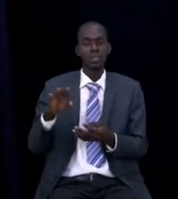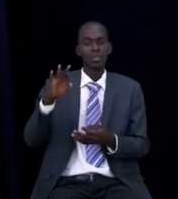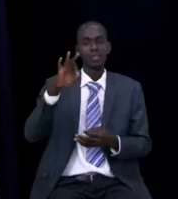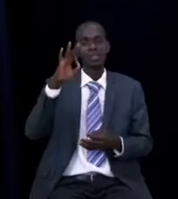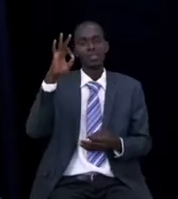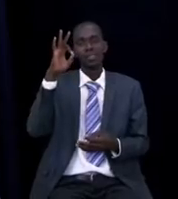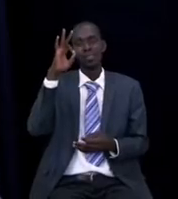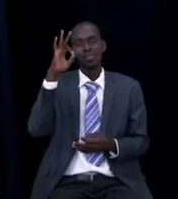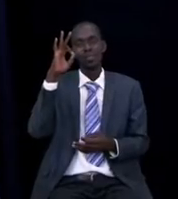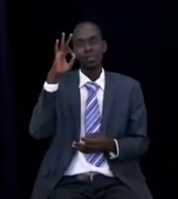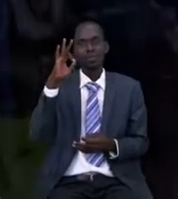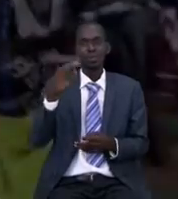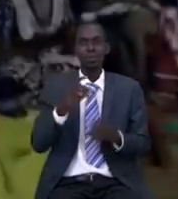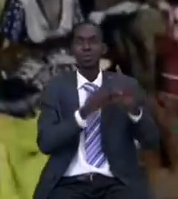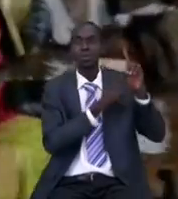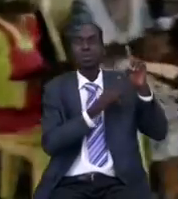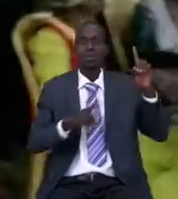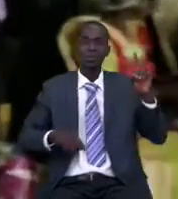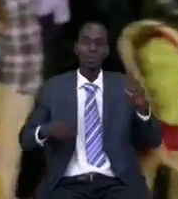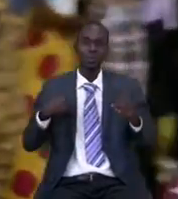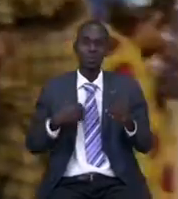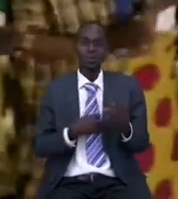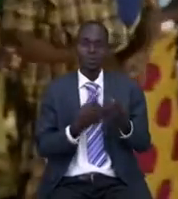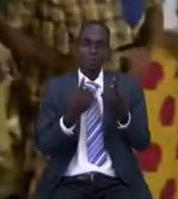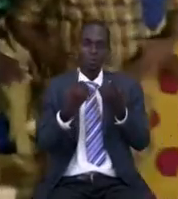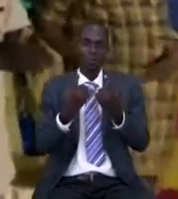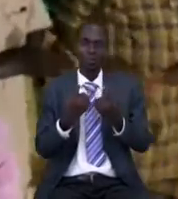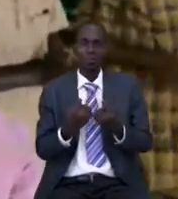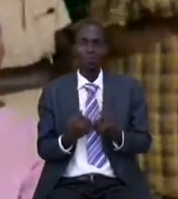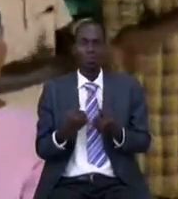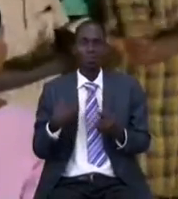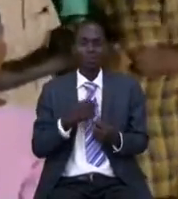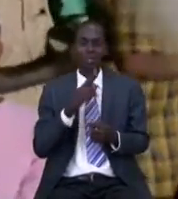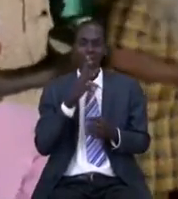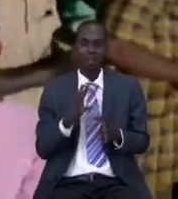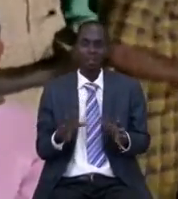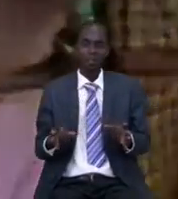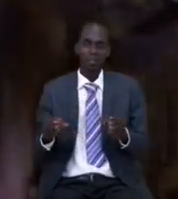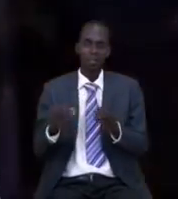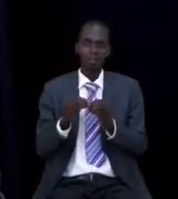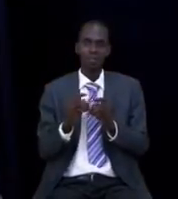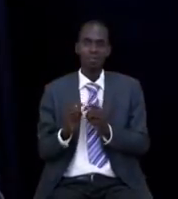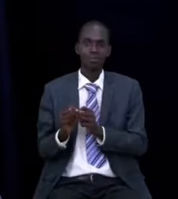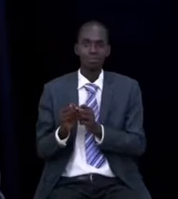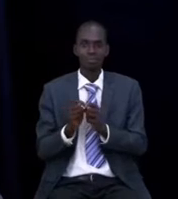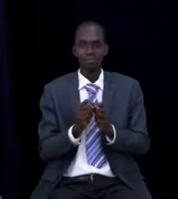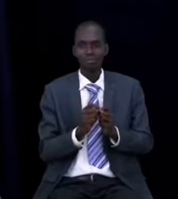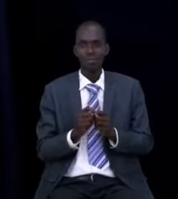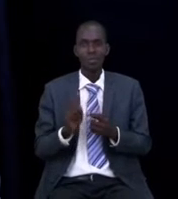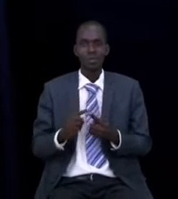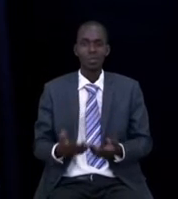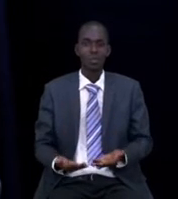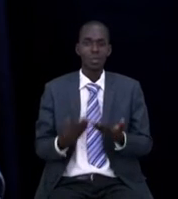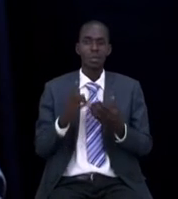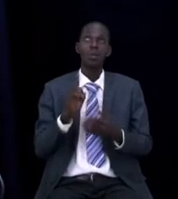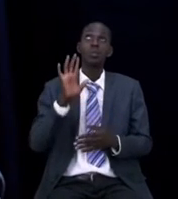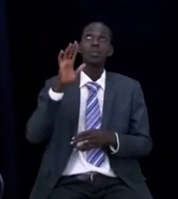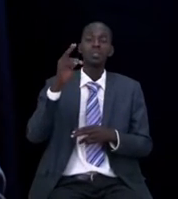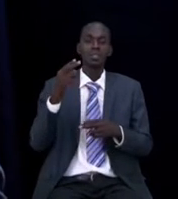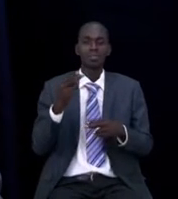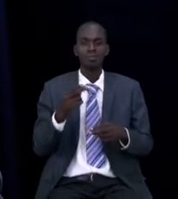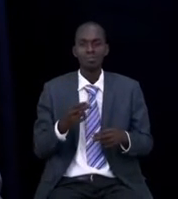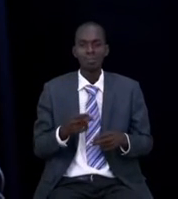Spirit, Lord, we come, gather together, lift up your